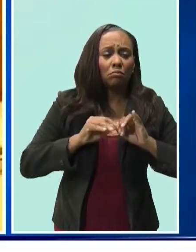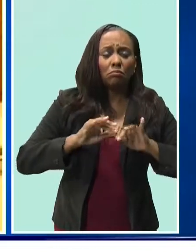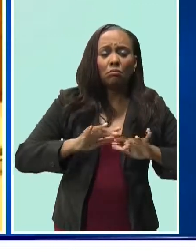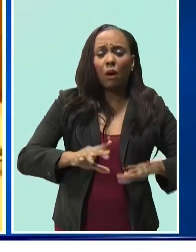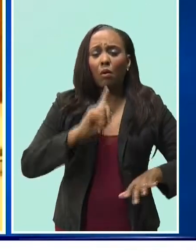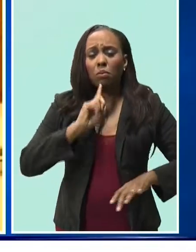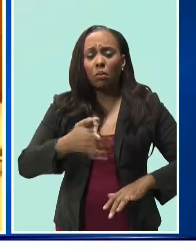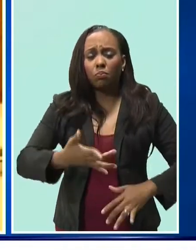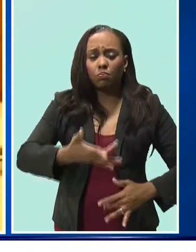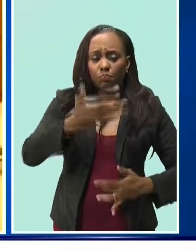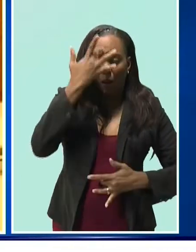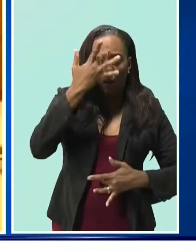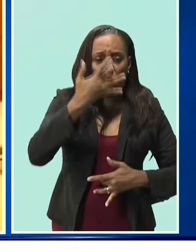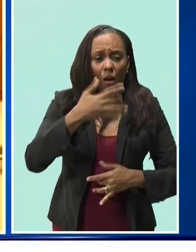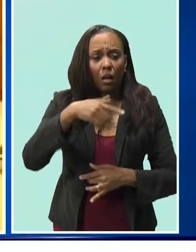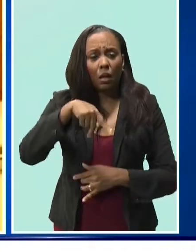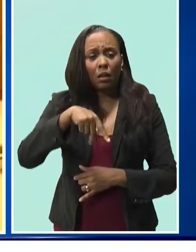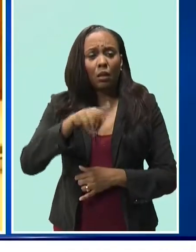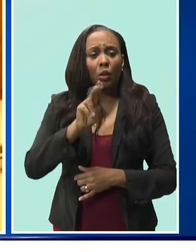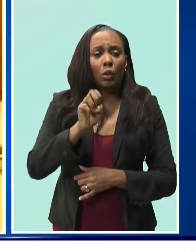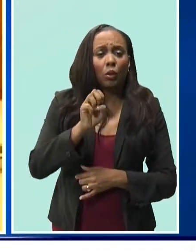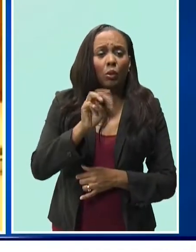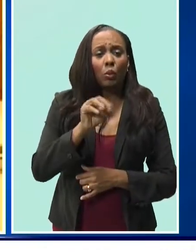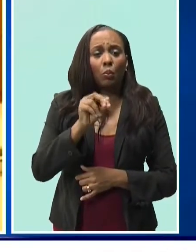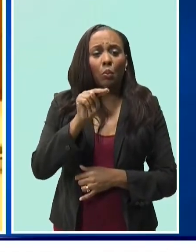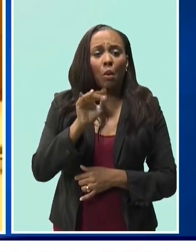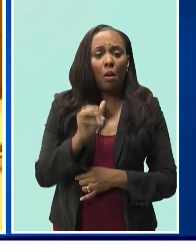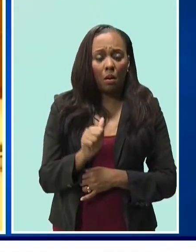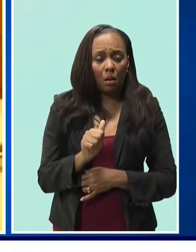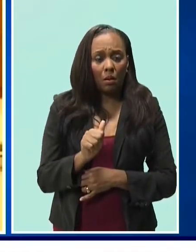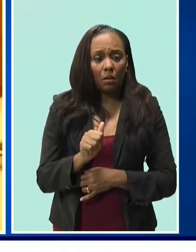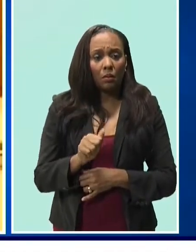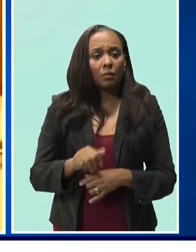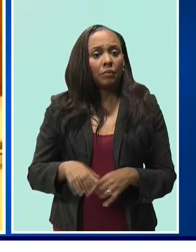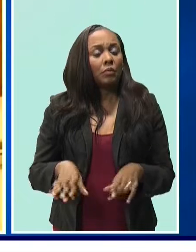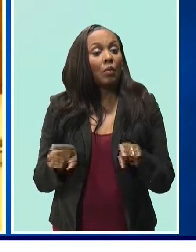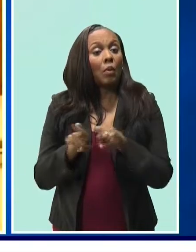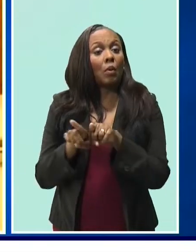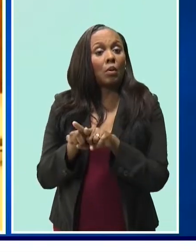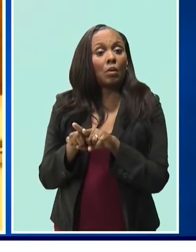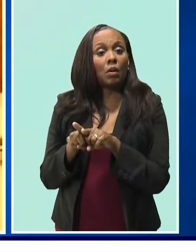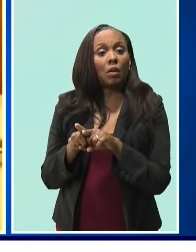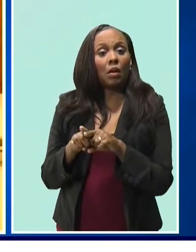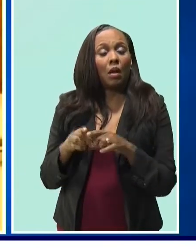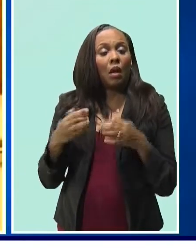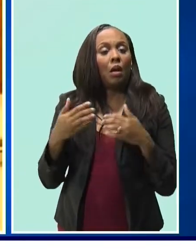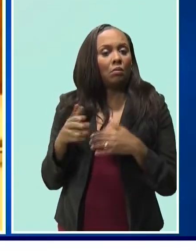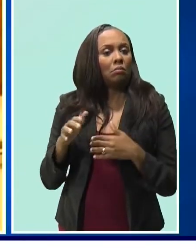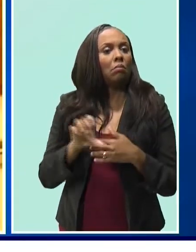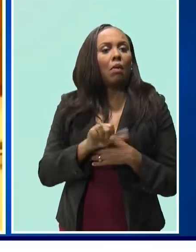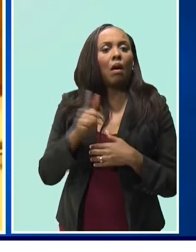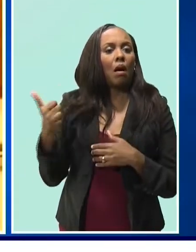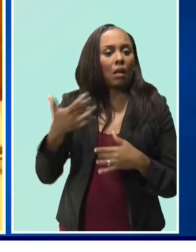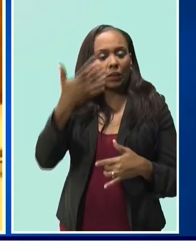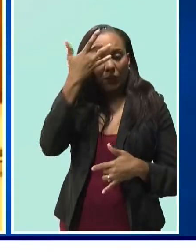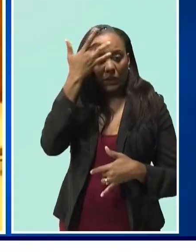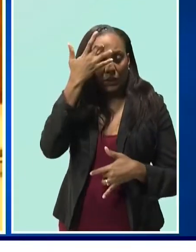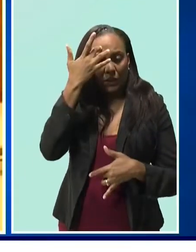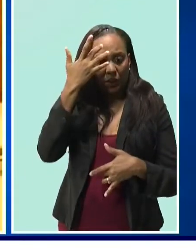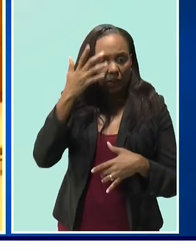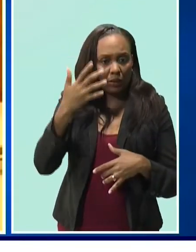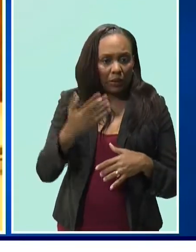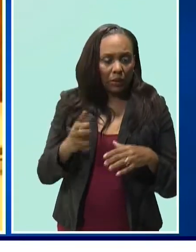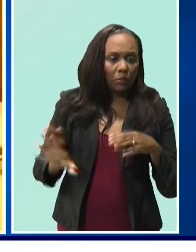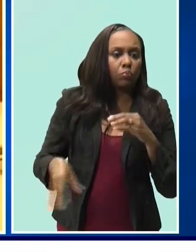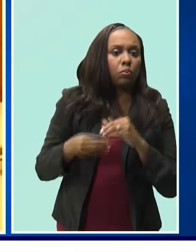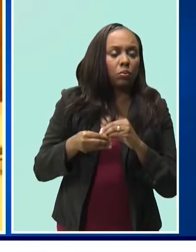pneumonia, and his predisposing condition was that he had a chronic non-communicable disease.